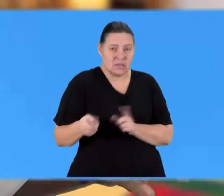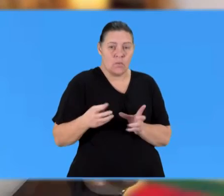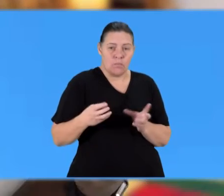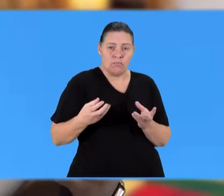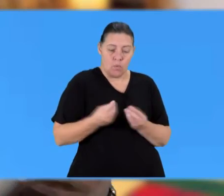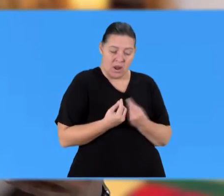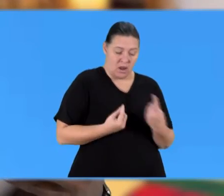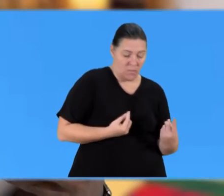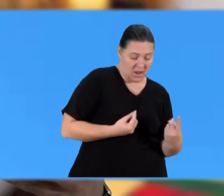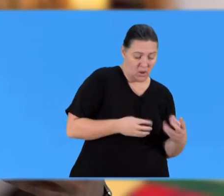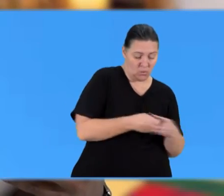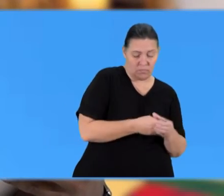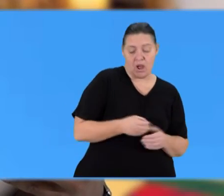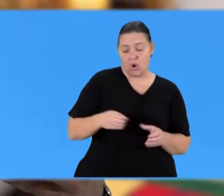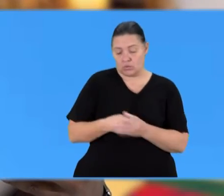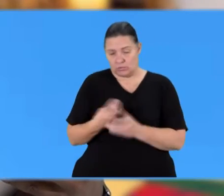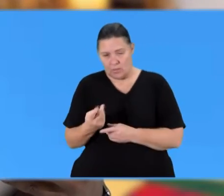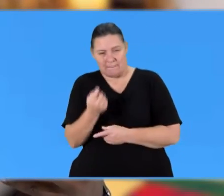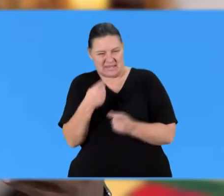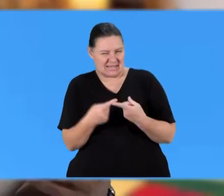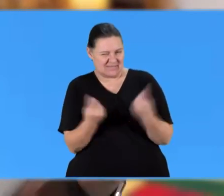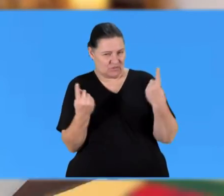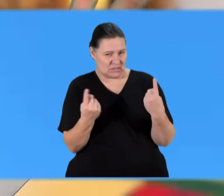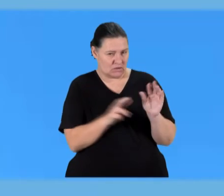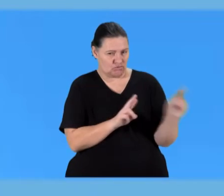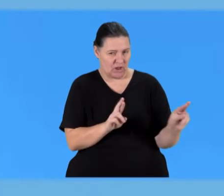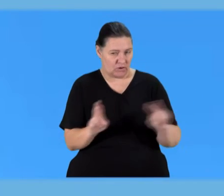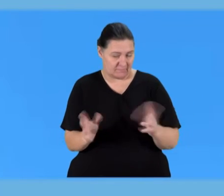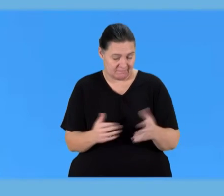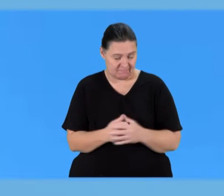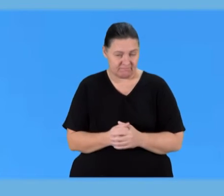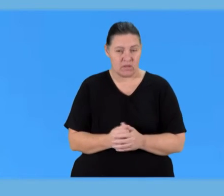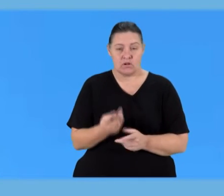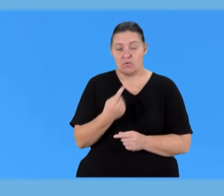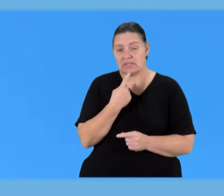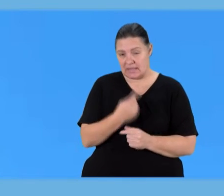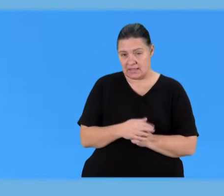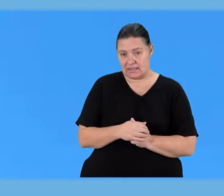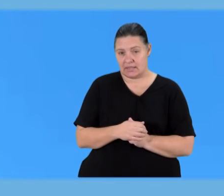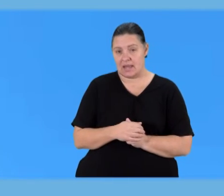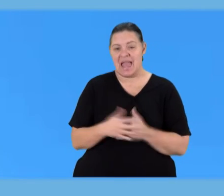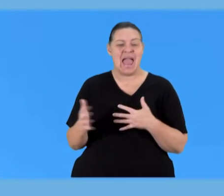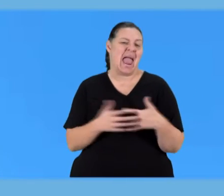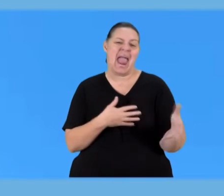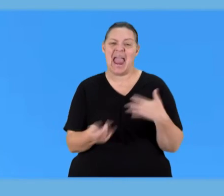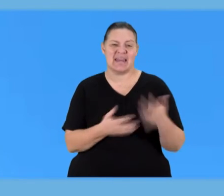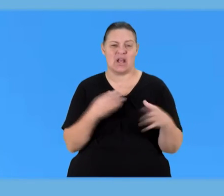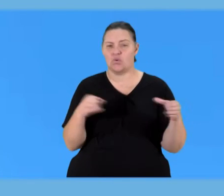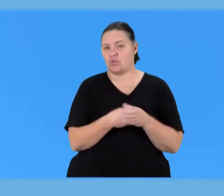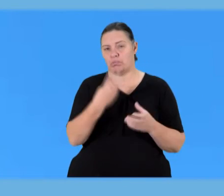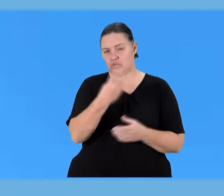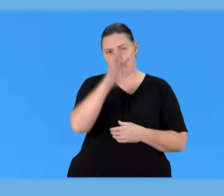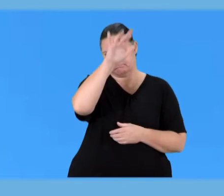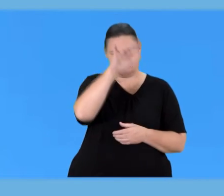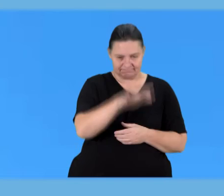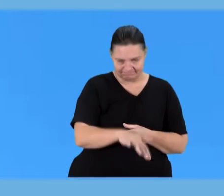reacting with group 2. So now, as we have said, we are going to take any particular element in the